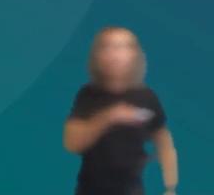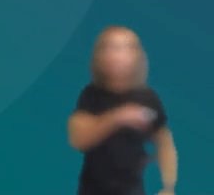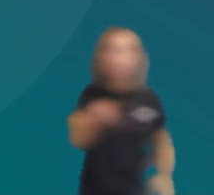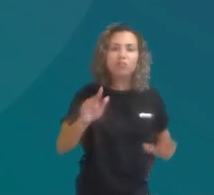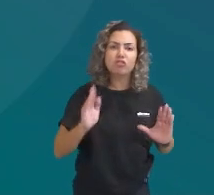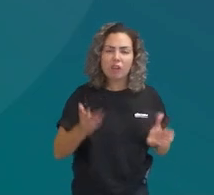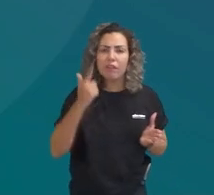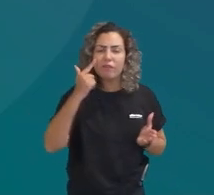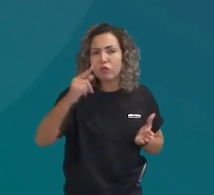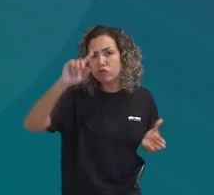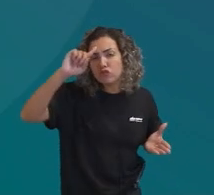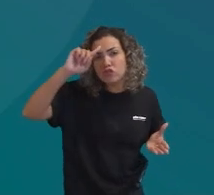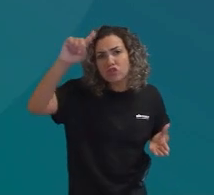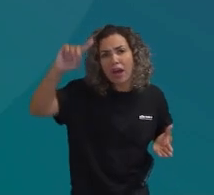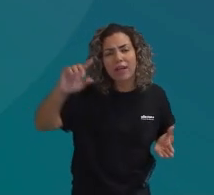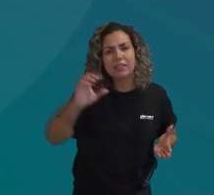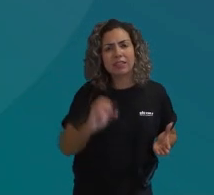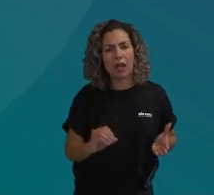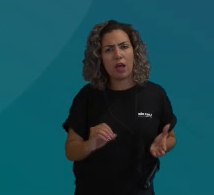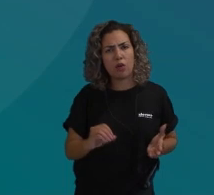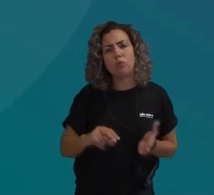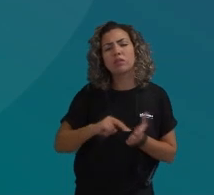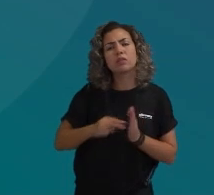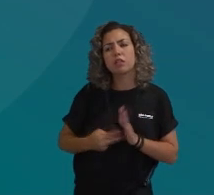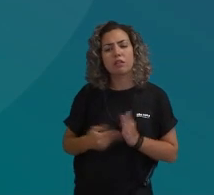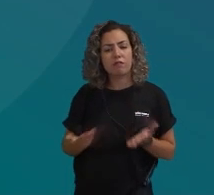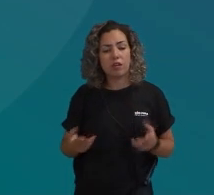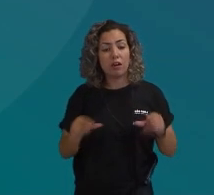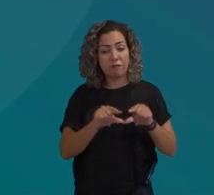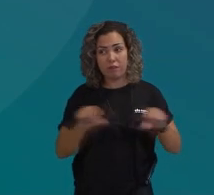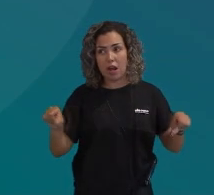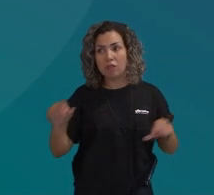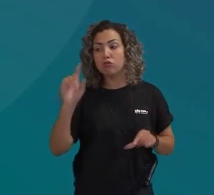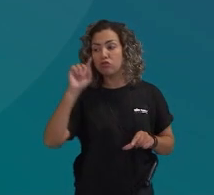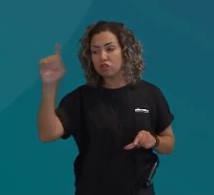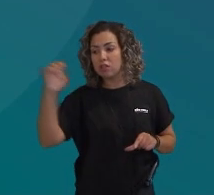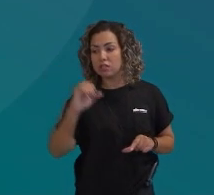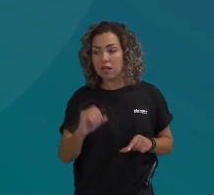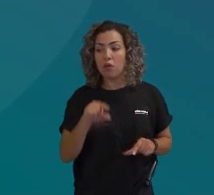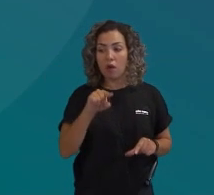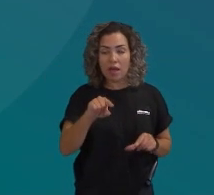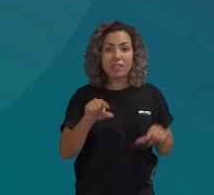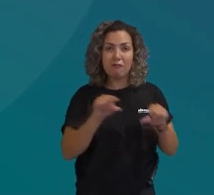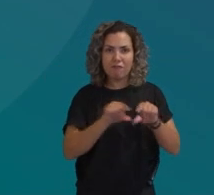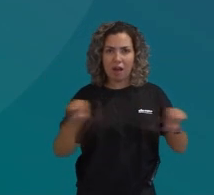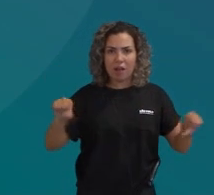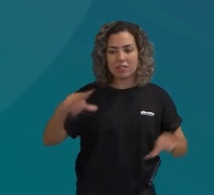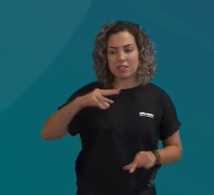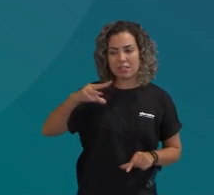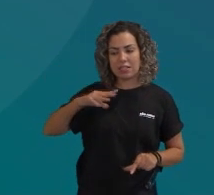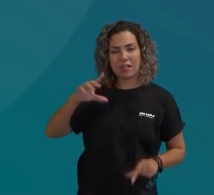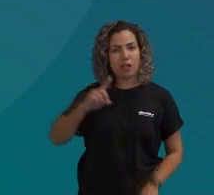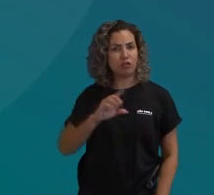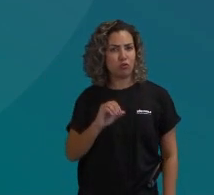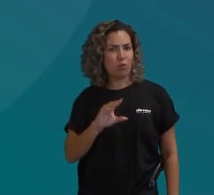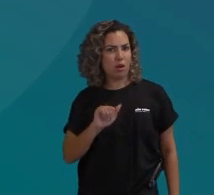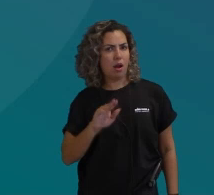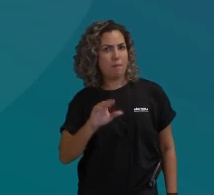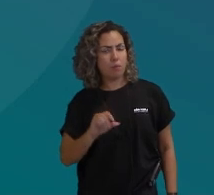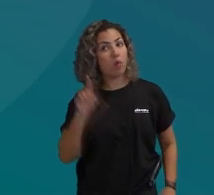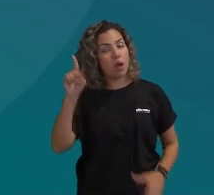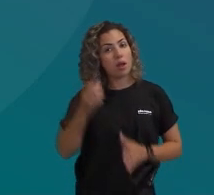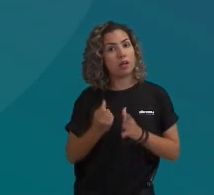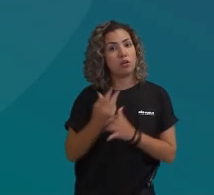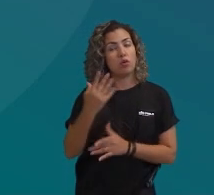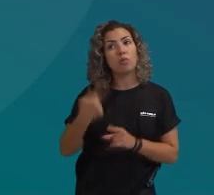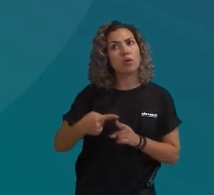Zero is a phrase that Cape Town has coined. It was the day we thought our city is going to run